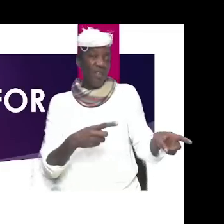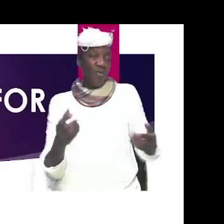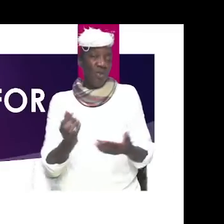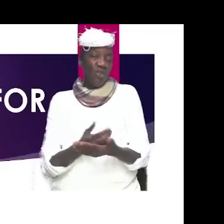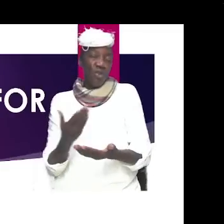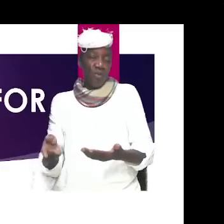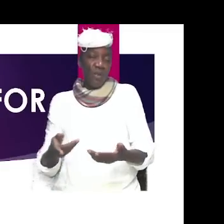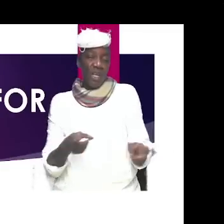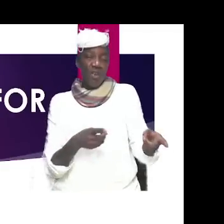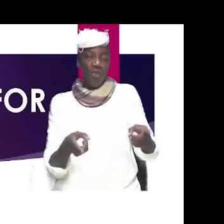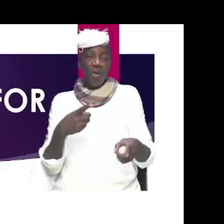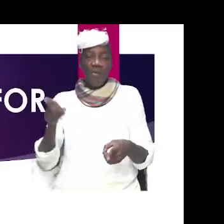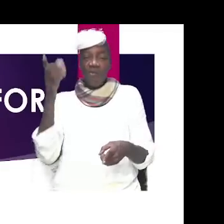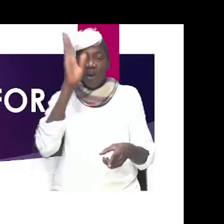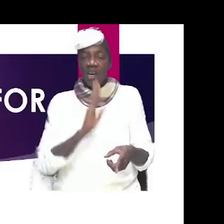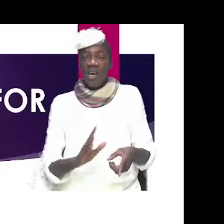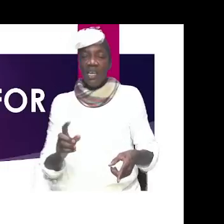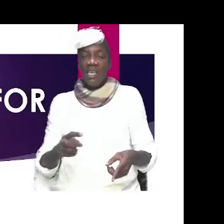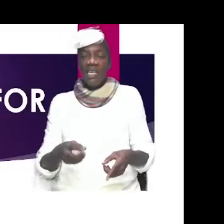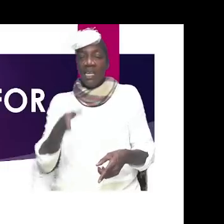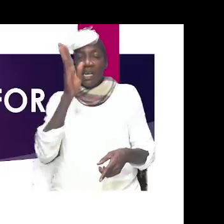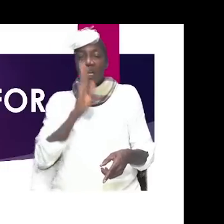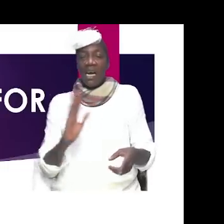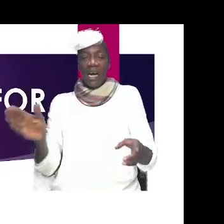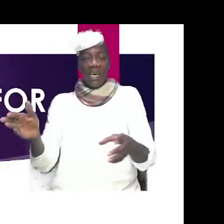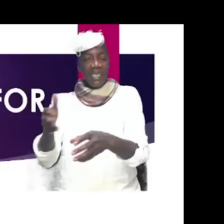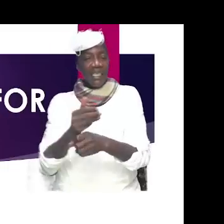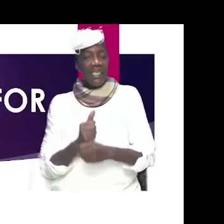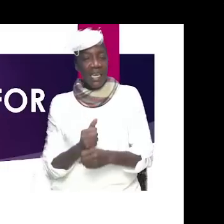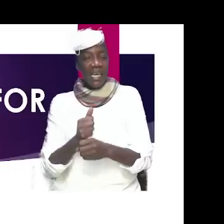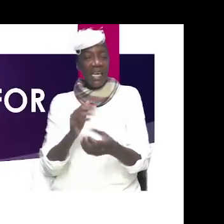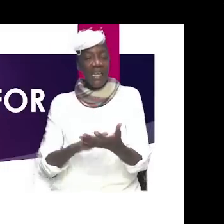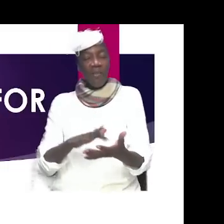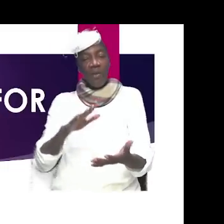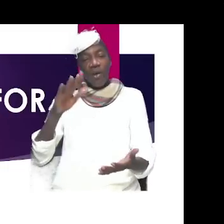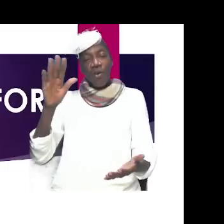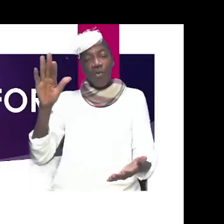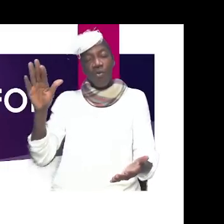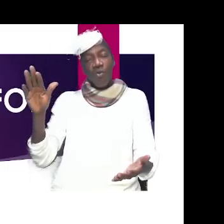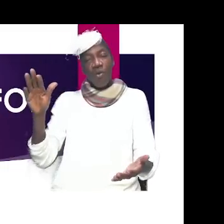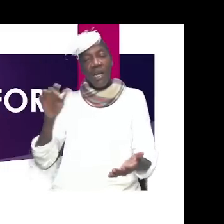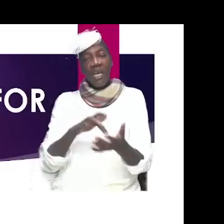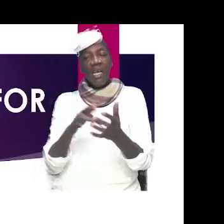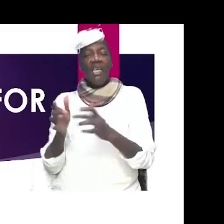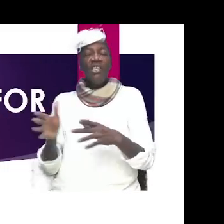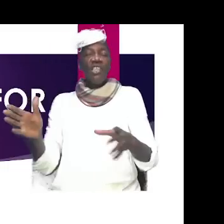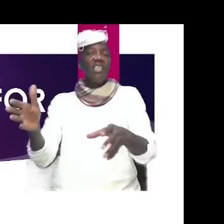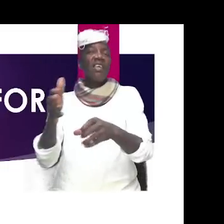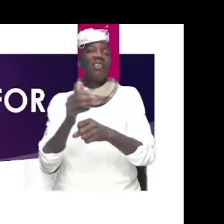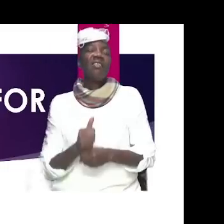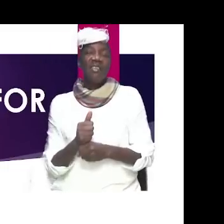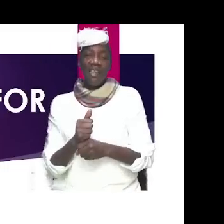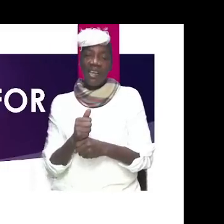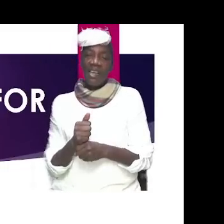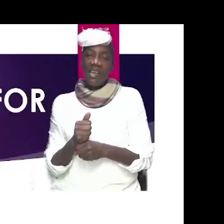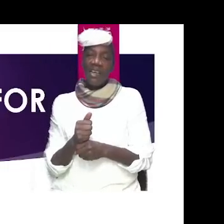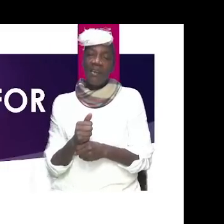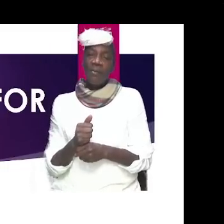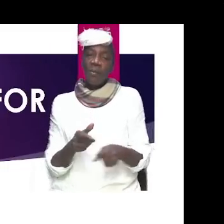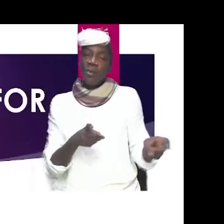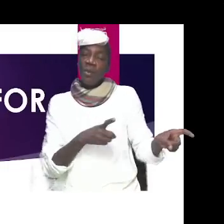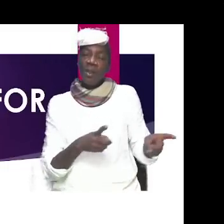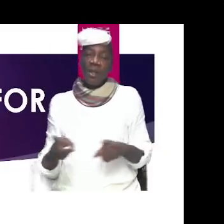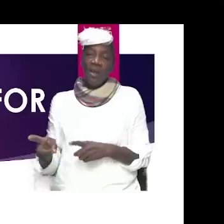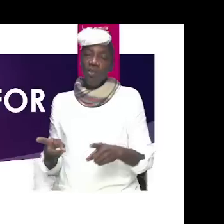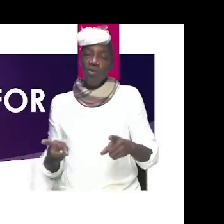doing it for God, we say, God, take the glory. What the Lord Jesus is going to do now is to take it, and then he's going to do what he must do now to